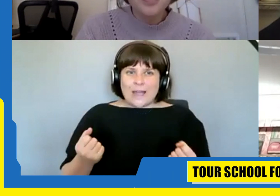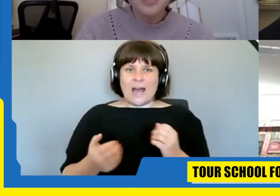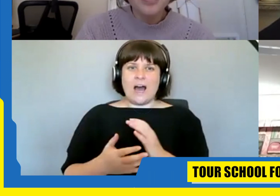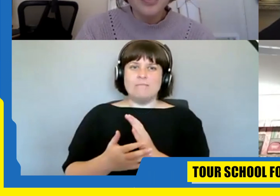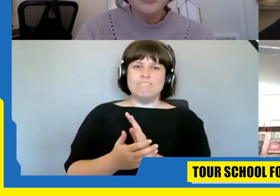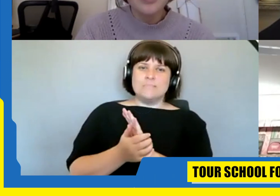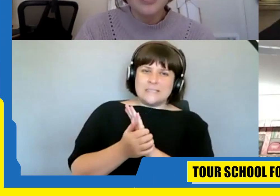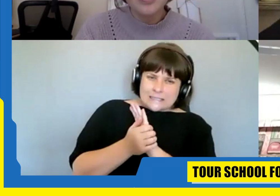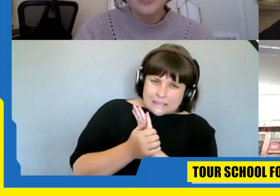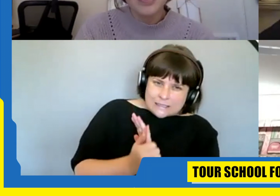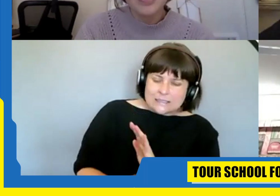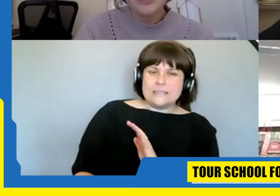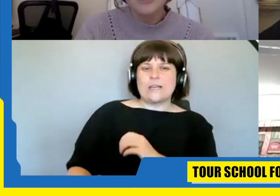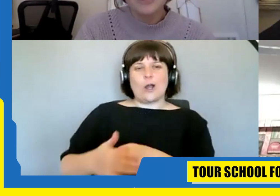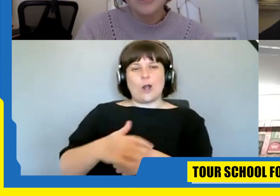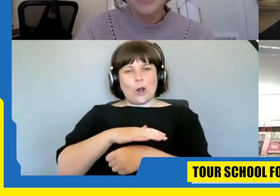and it was just walk-ups,